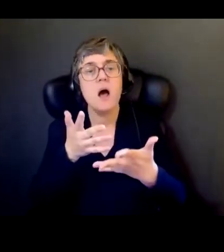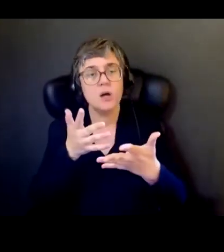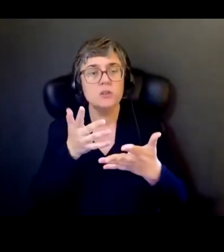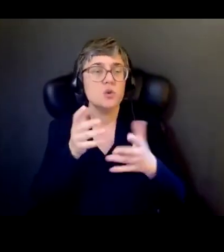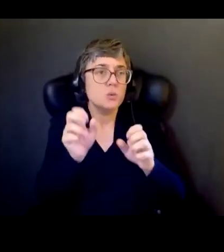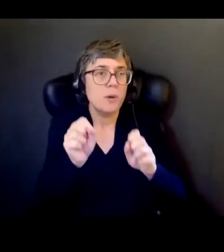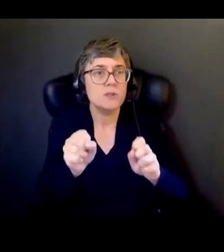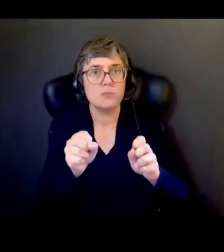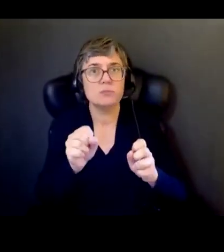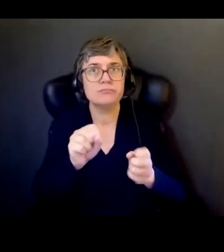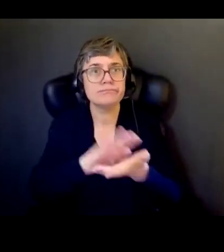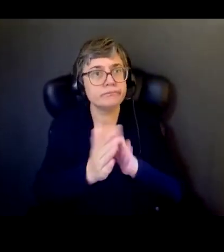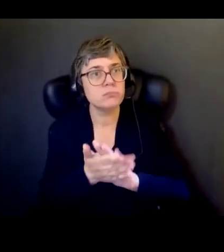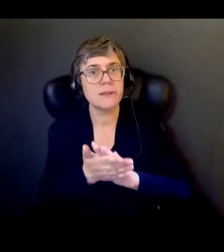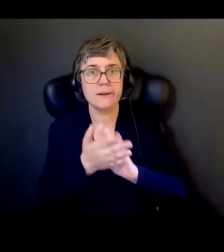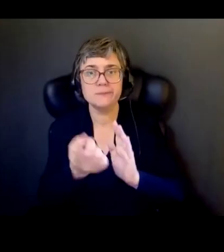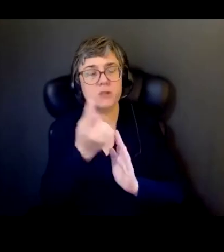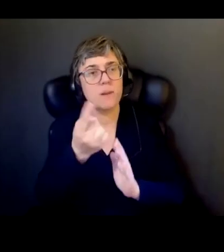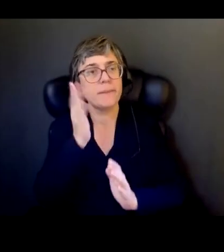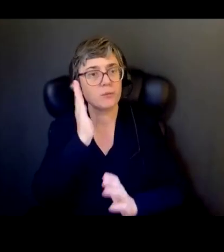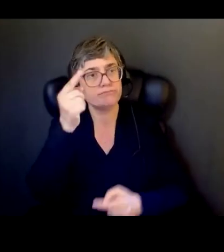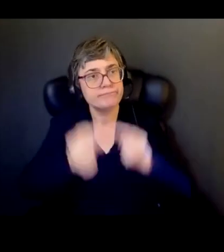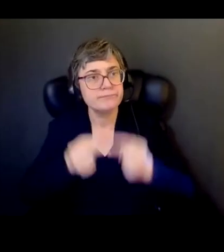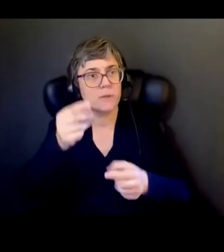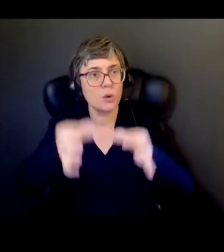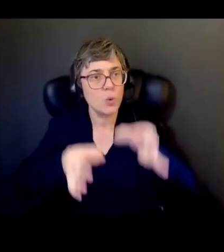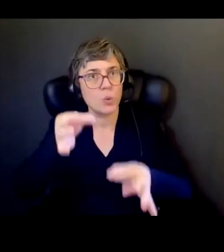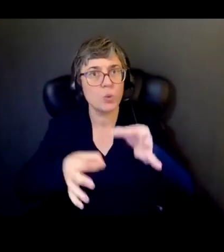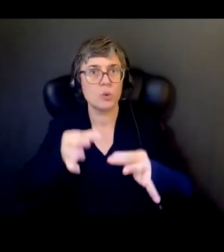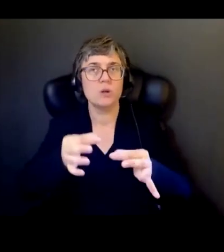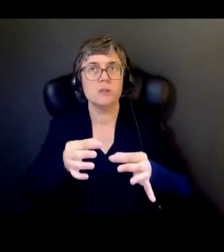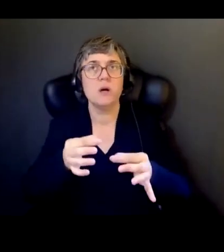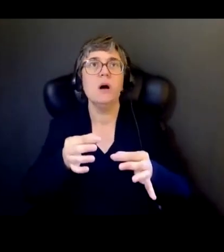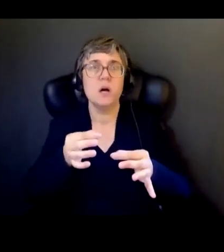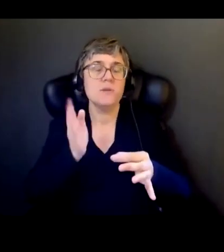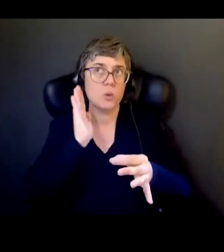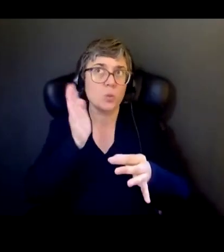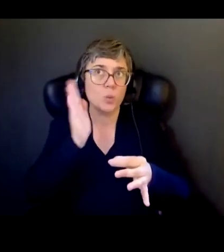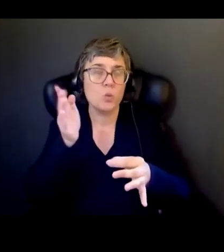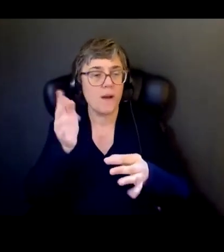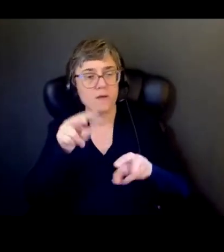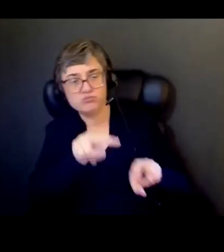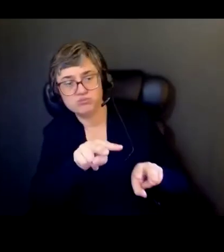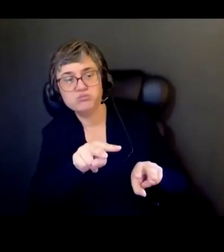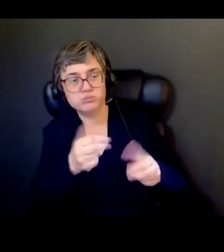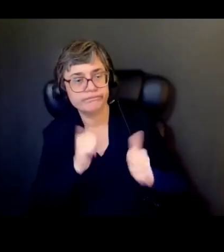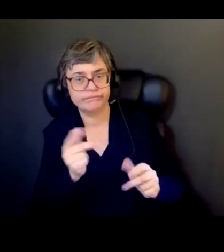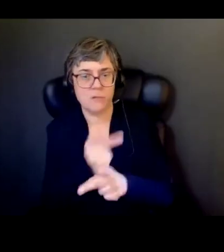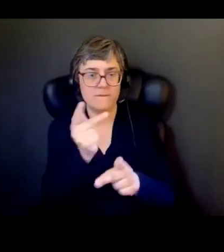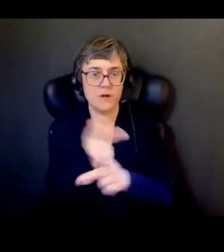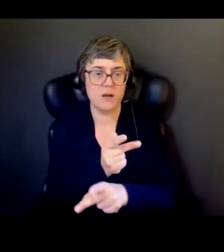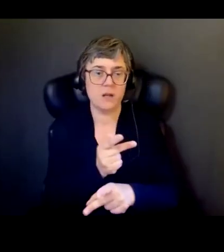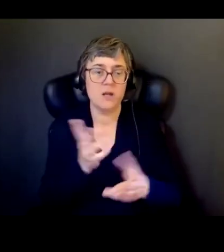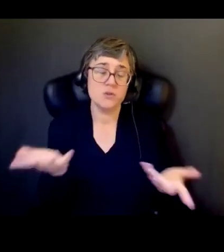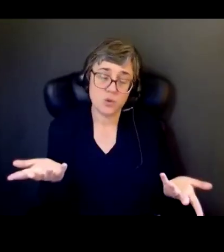matter how slow or frustrating this process may seem, we should not take it for granted, and we should